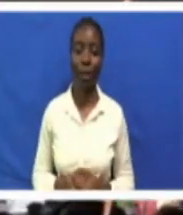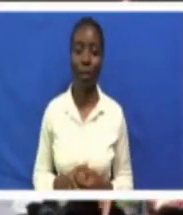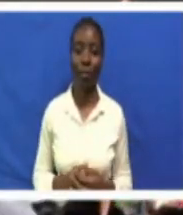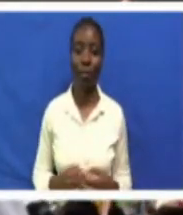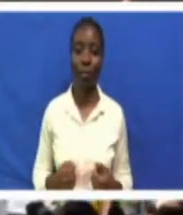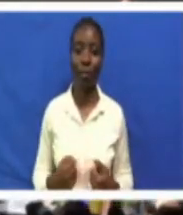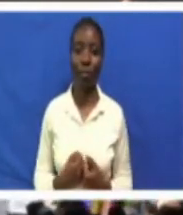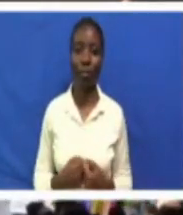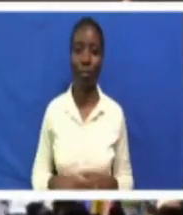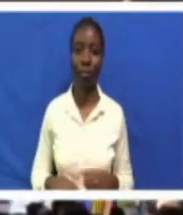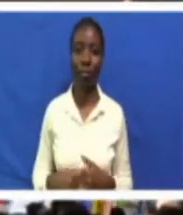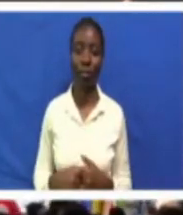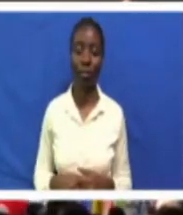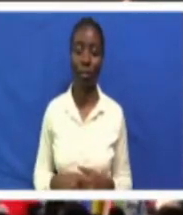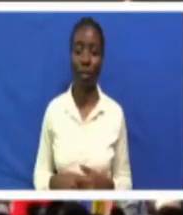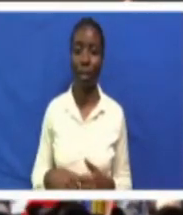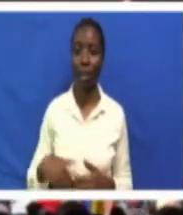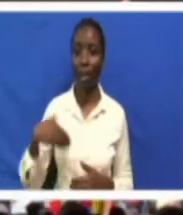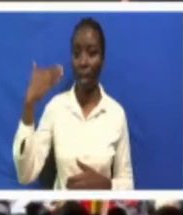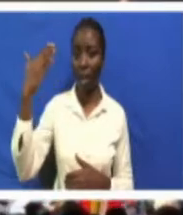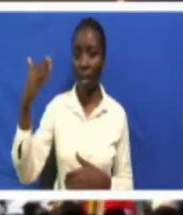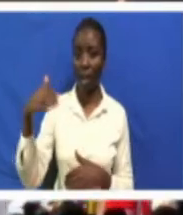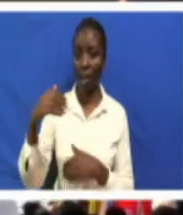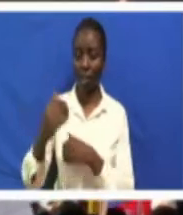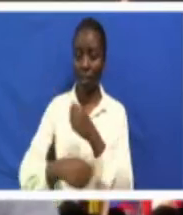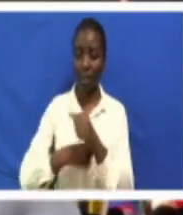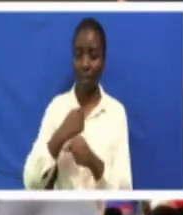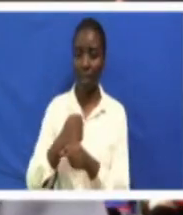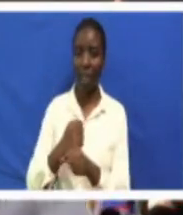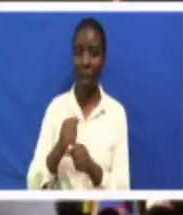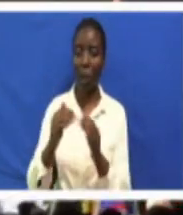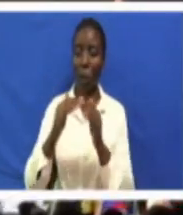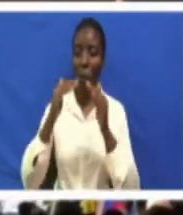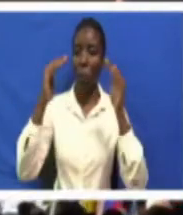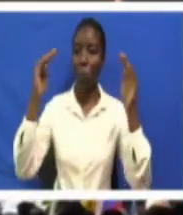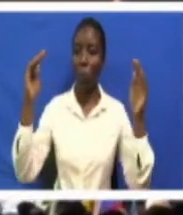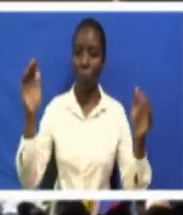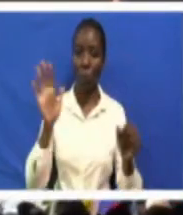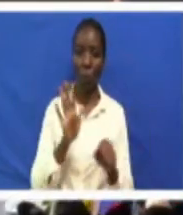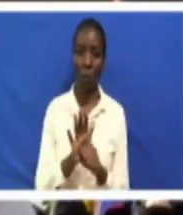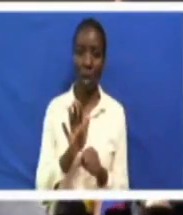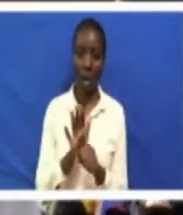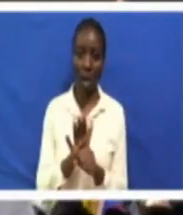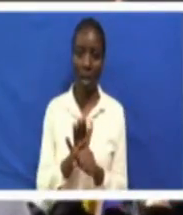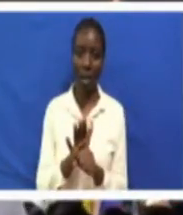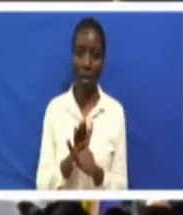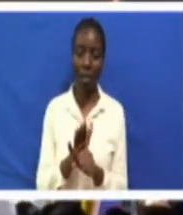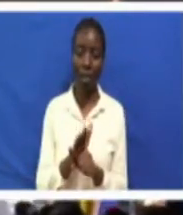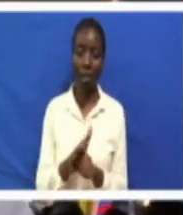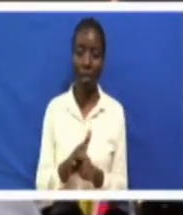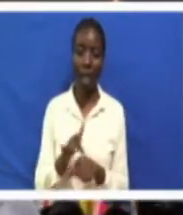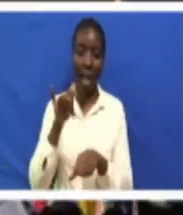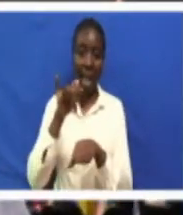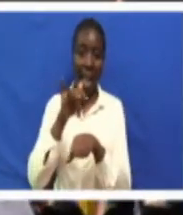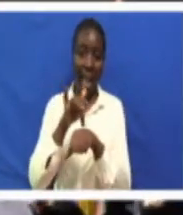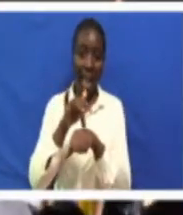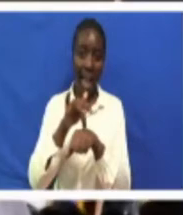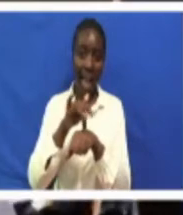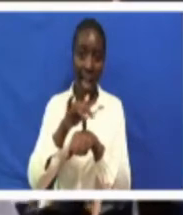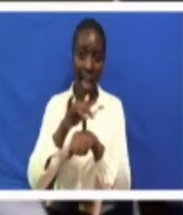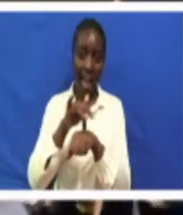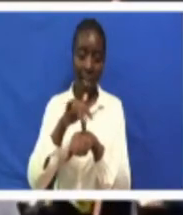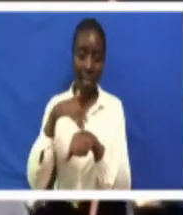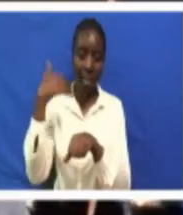will be moving to a bigger Space by next year early actually next month will be moving to a bigger space in a guru because we have grown in size